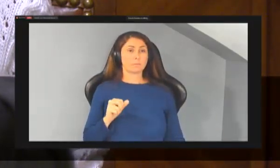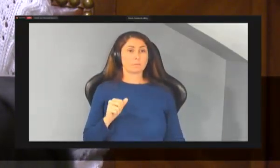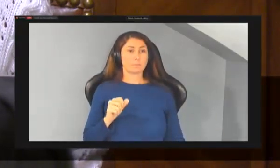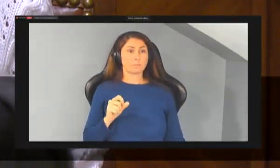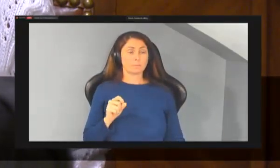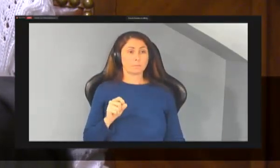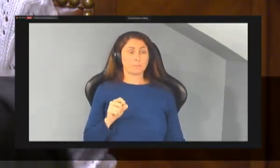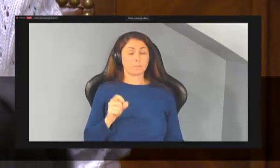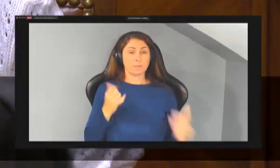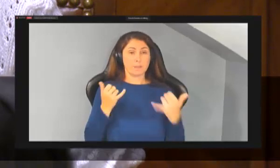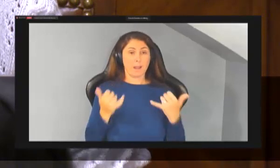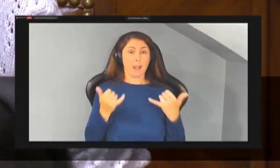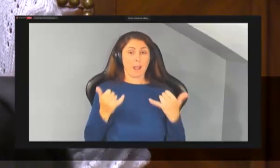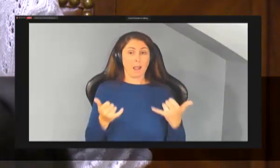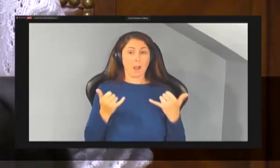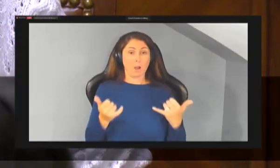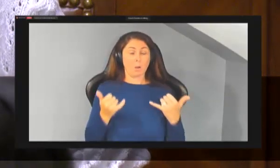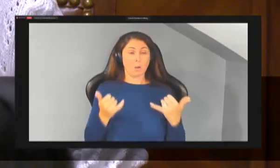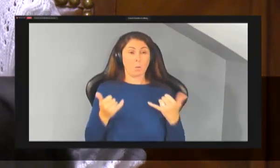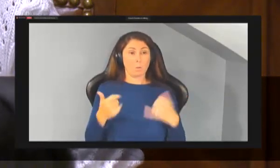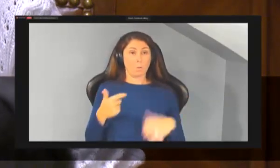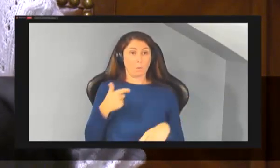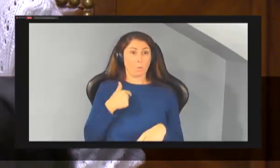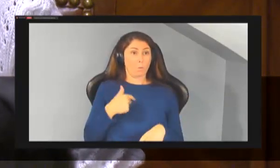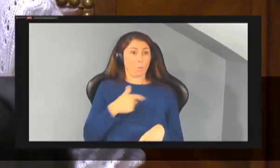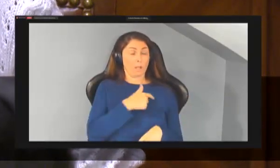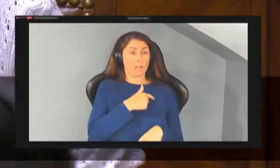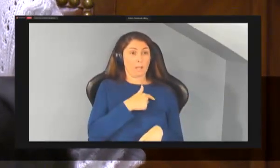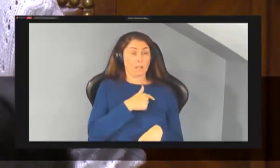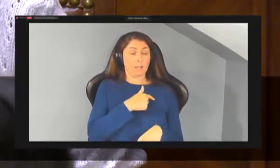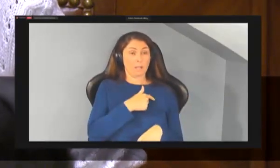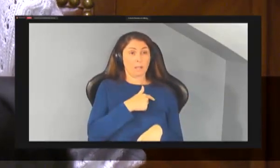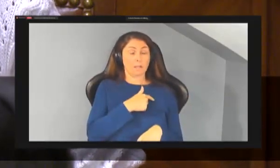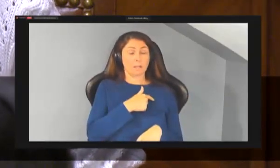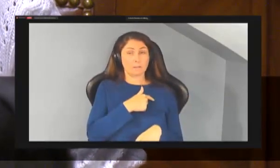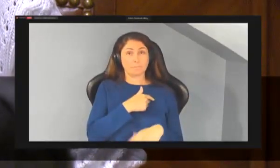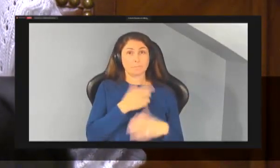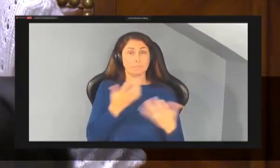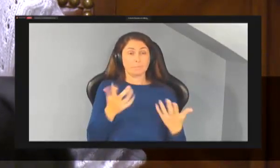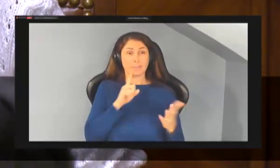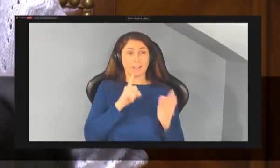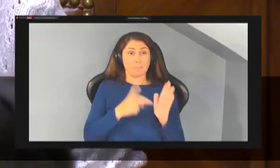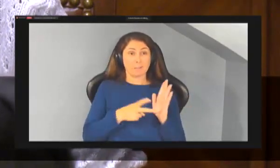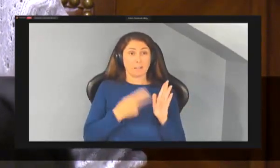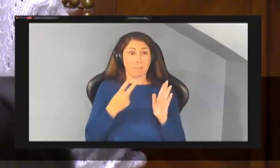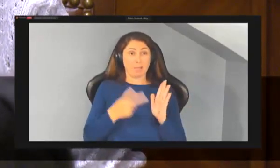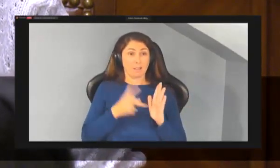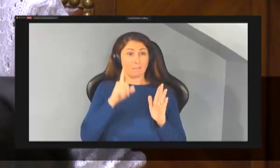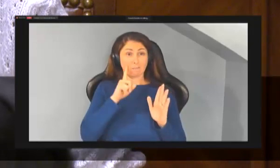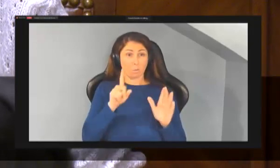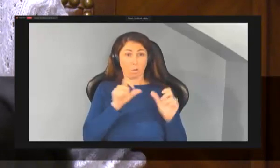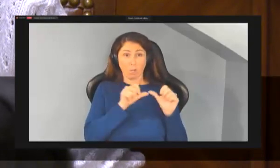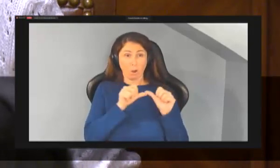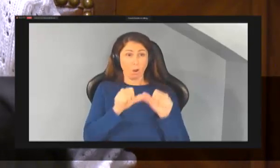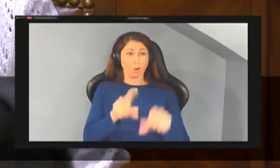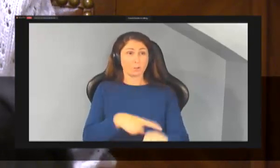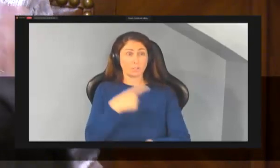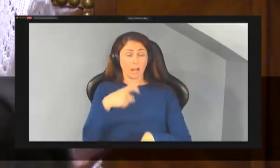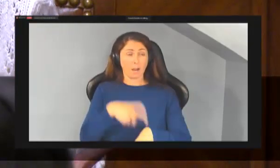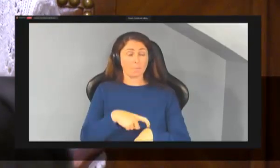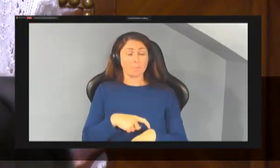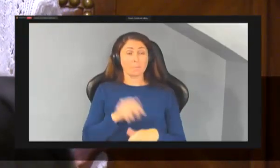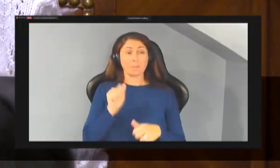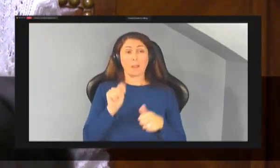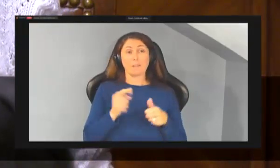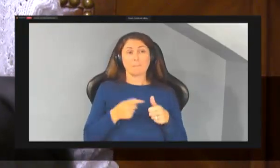Now that we are, they've been doubling for a long time. At first, they were